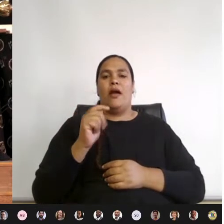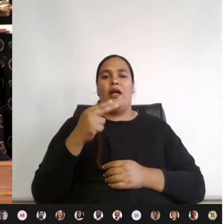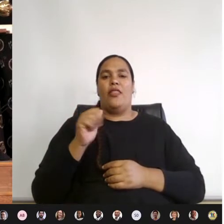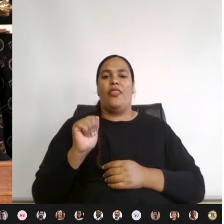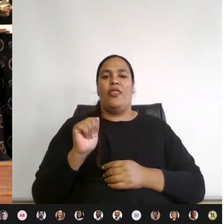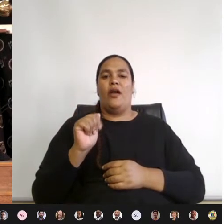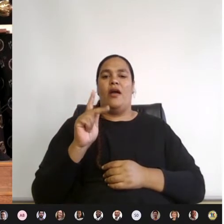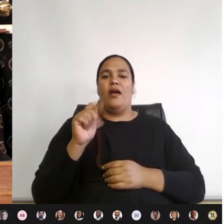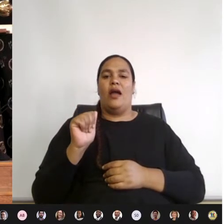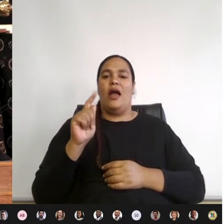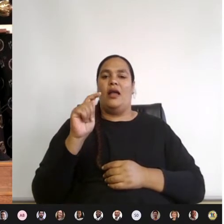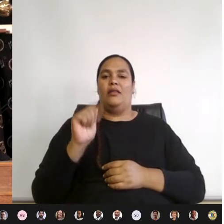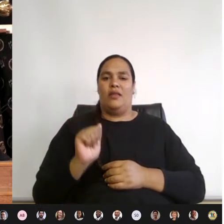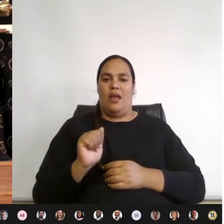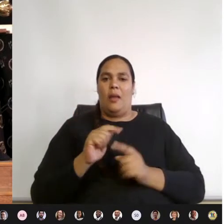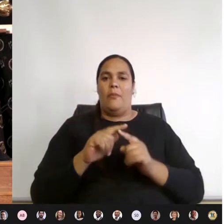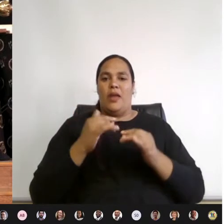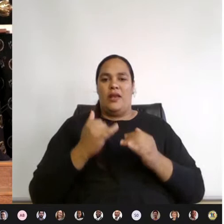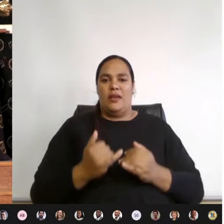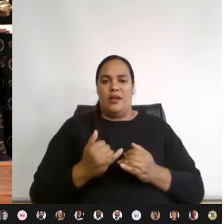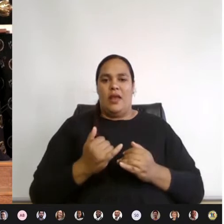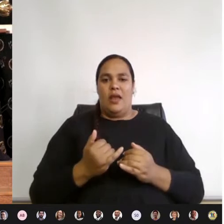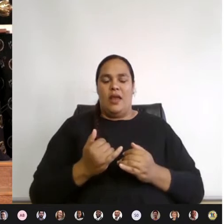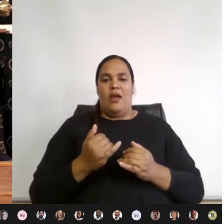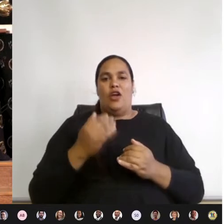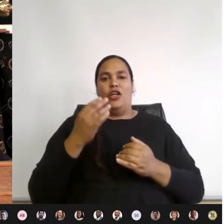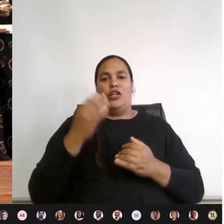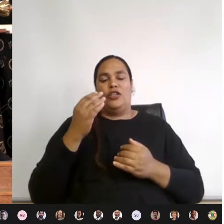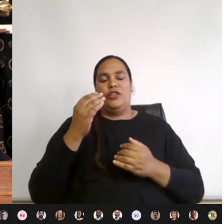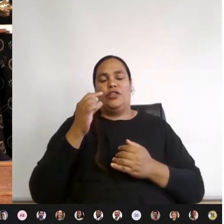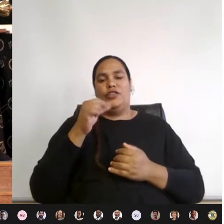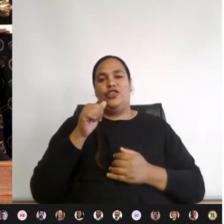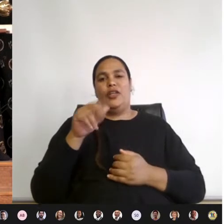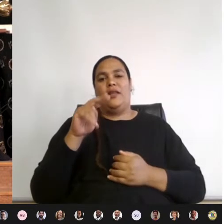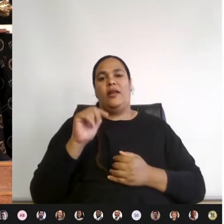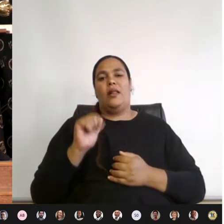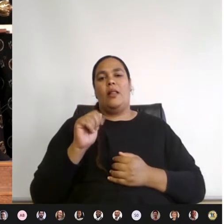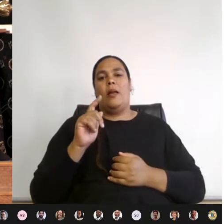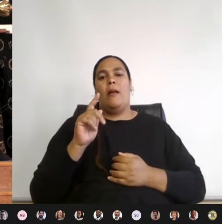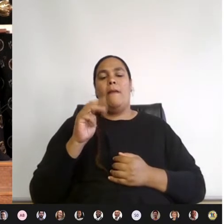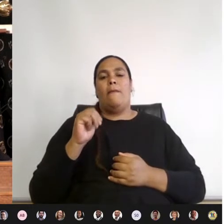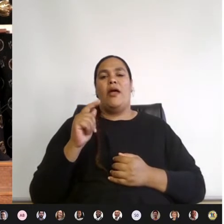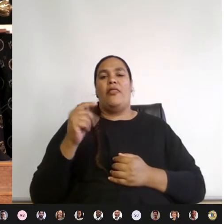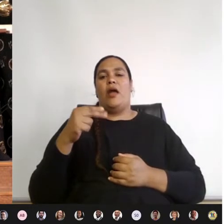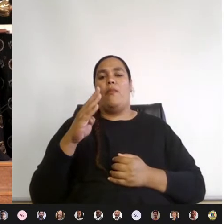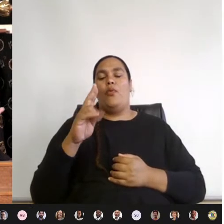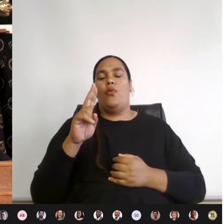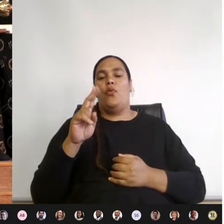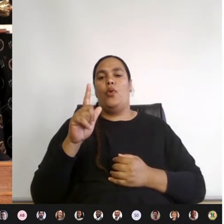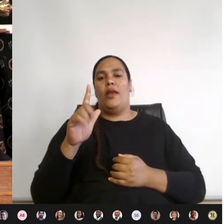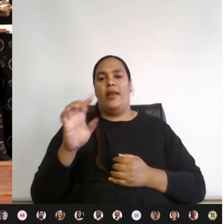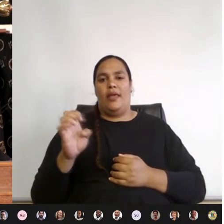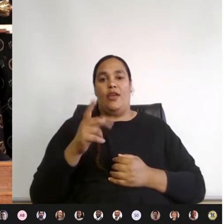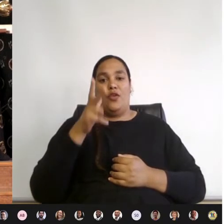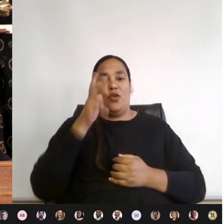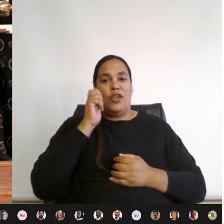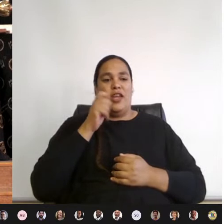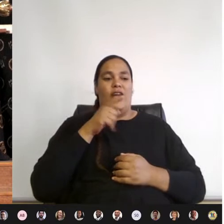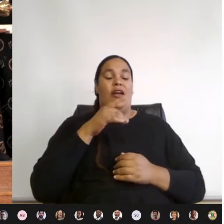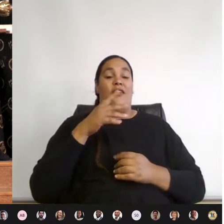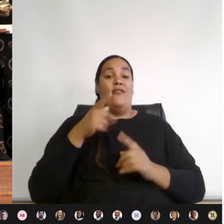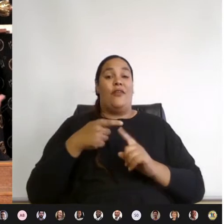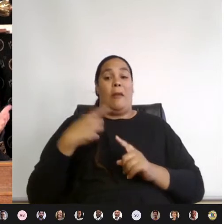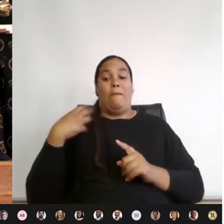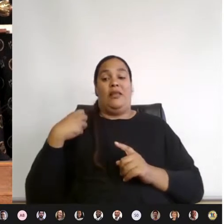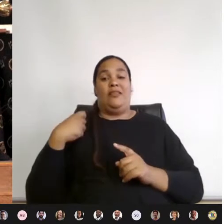now General Mokhabudi. As you heard from Minister Fritz, she has got married, and